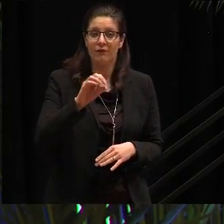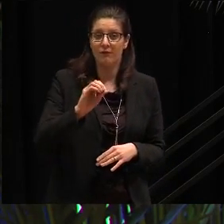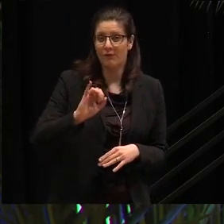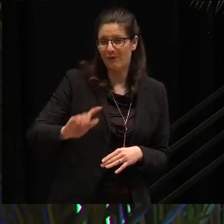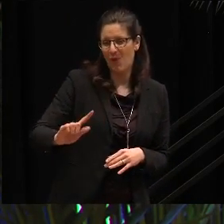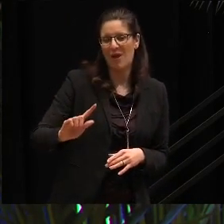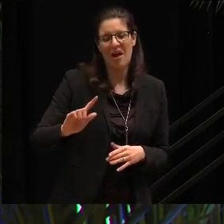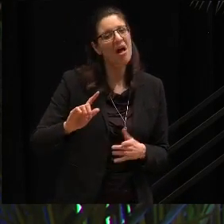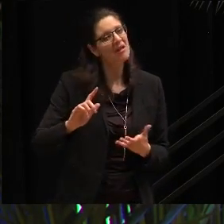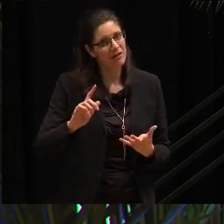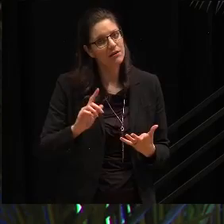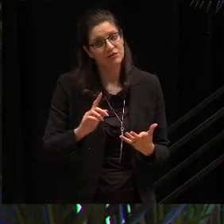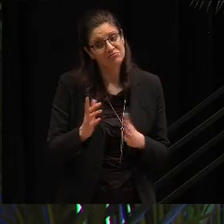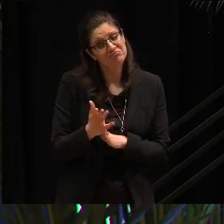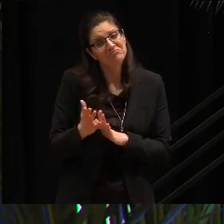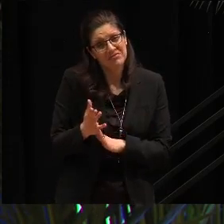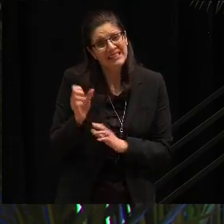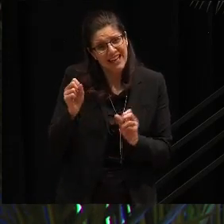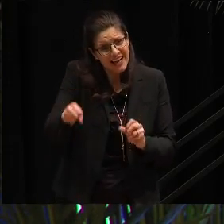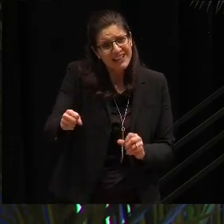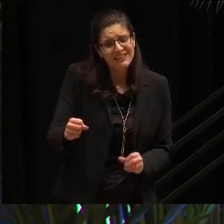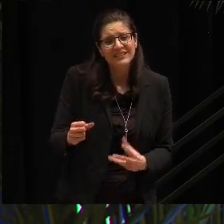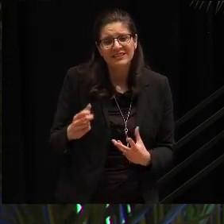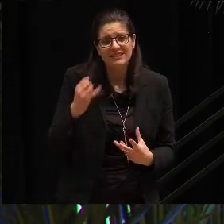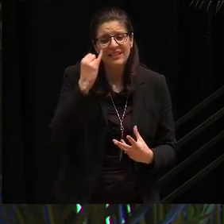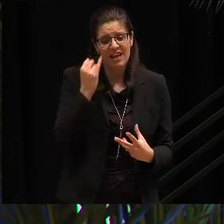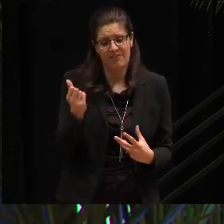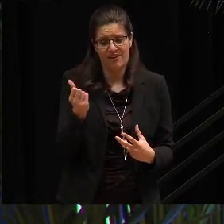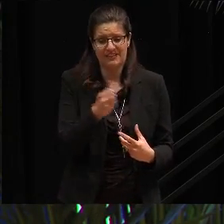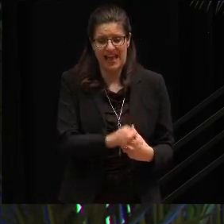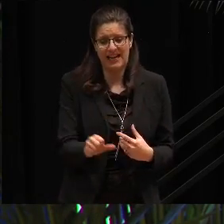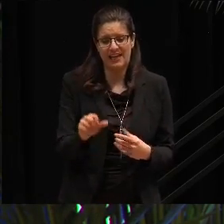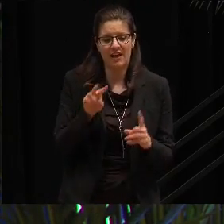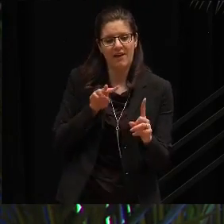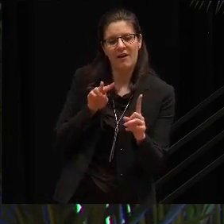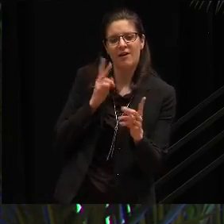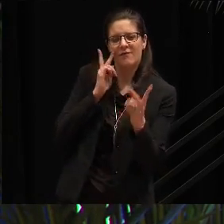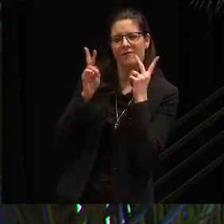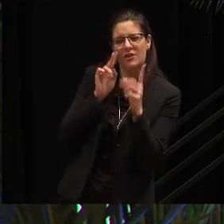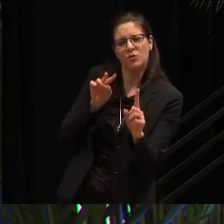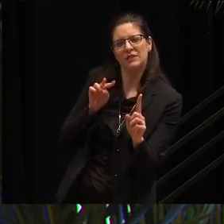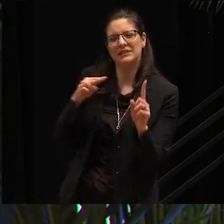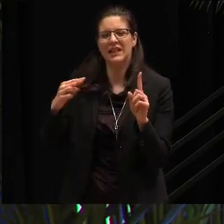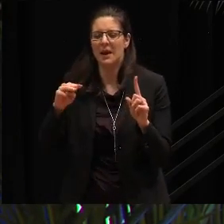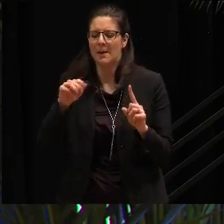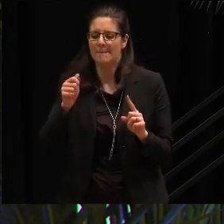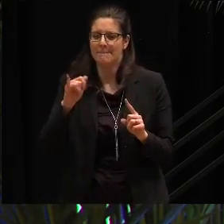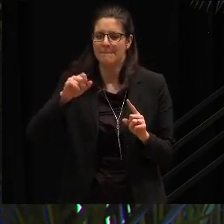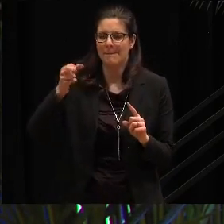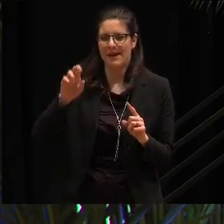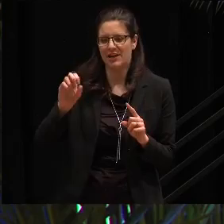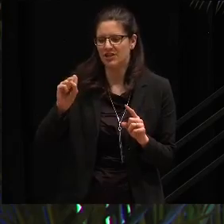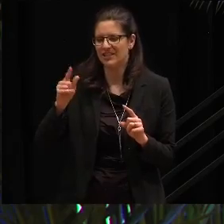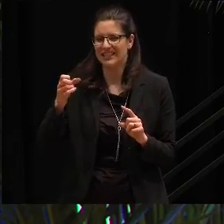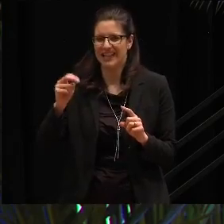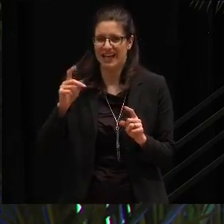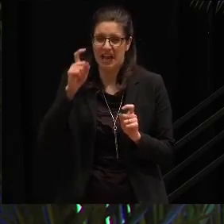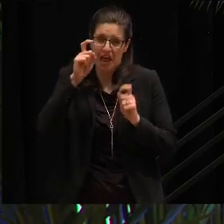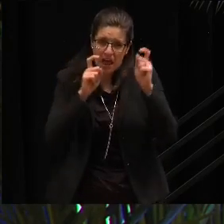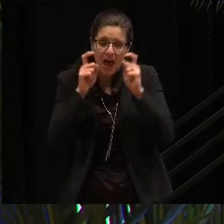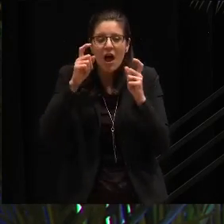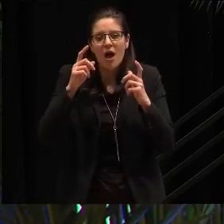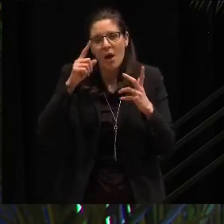has been extraordinary. Because if there is a visual slant, if Major Garrett is scowling when he's reporting the news, it's because the news